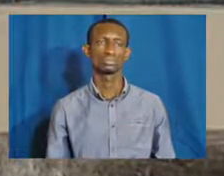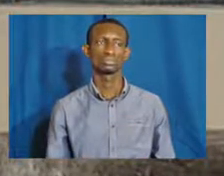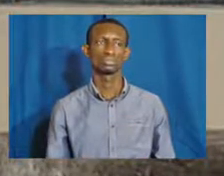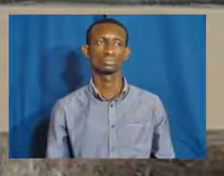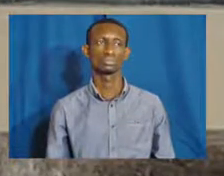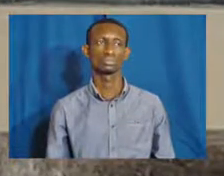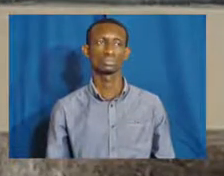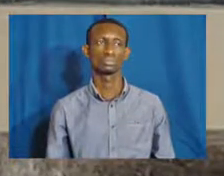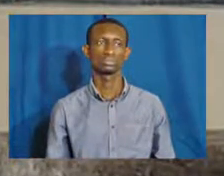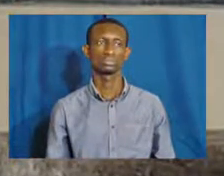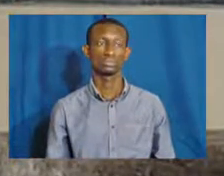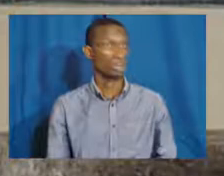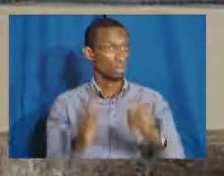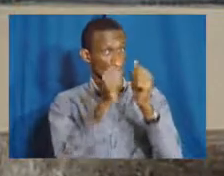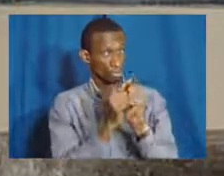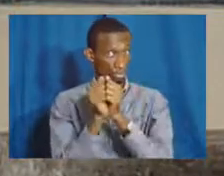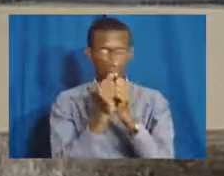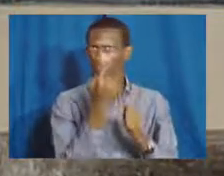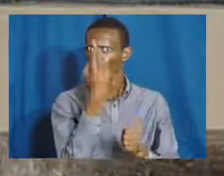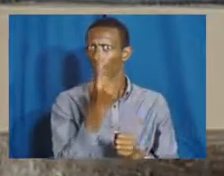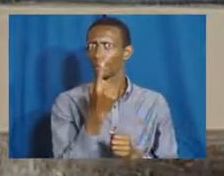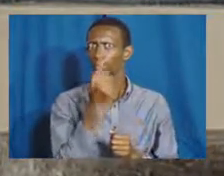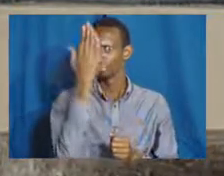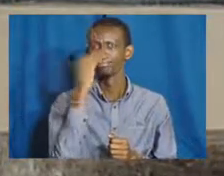With one unknown.